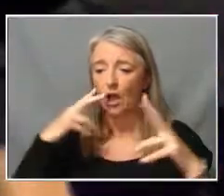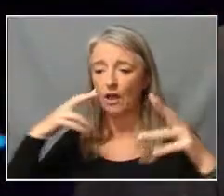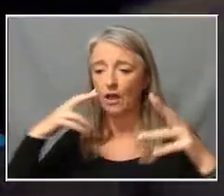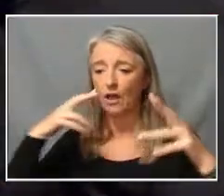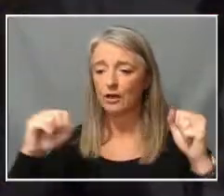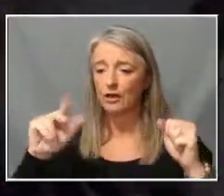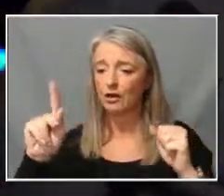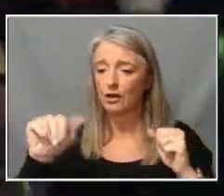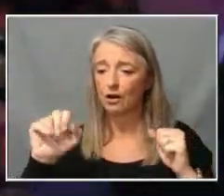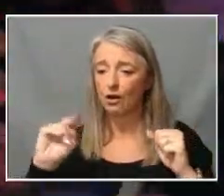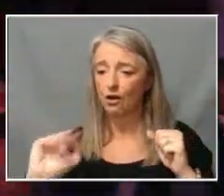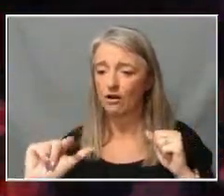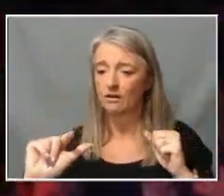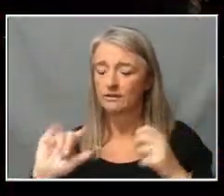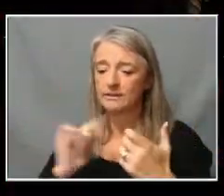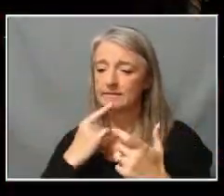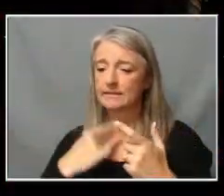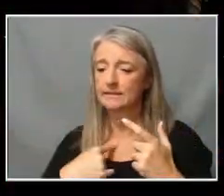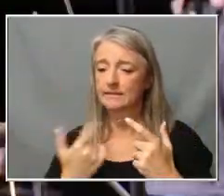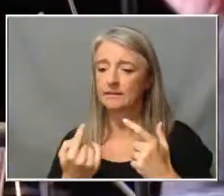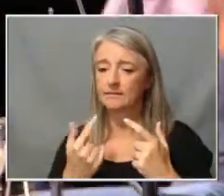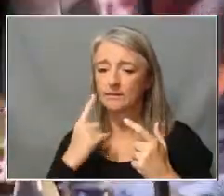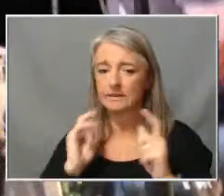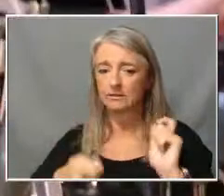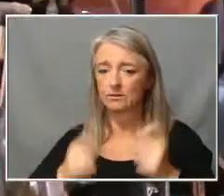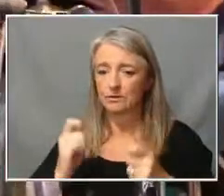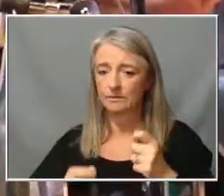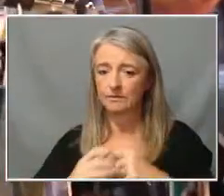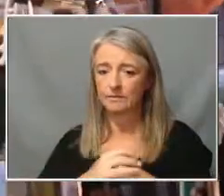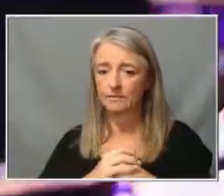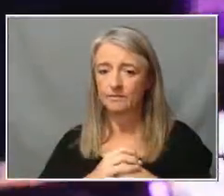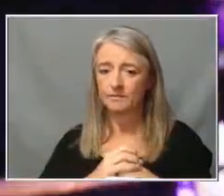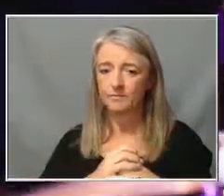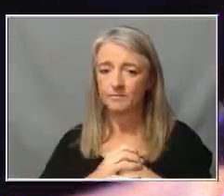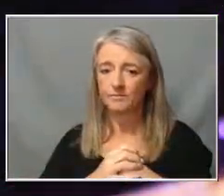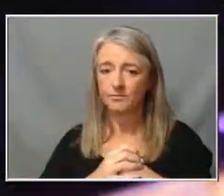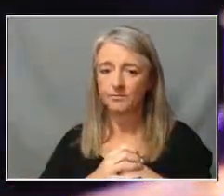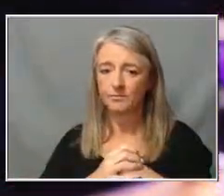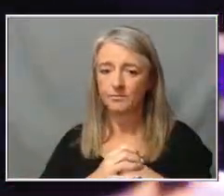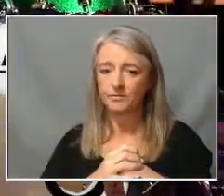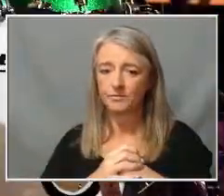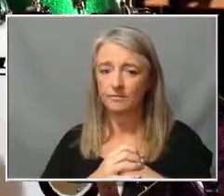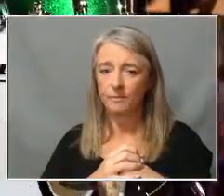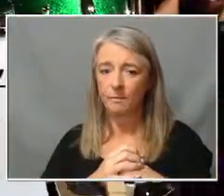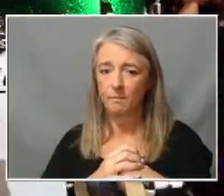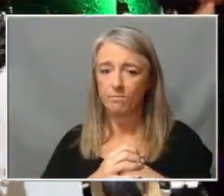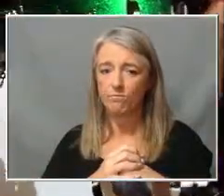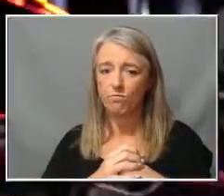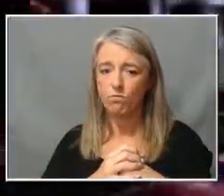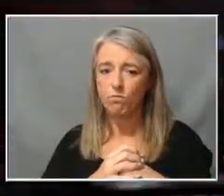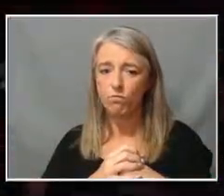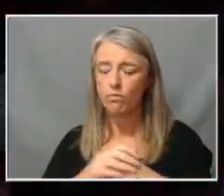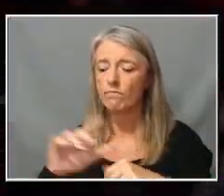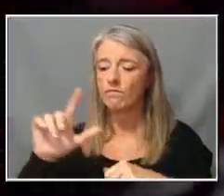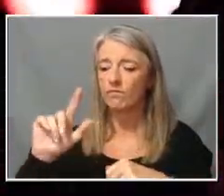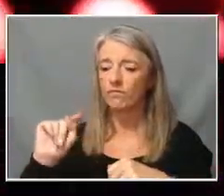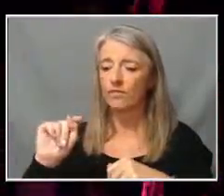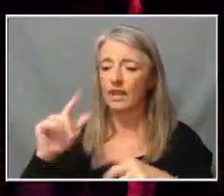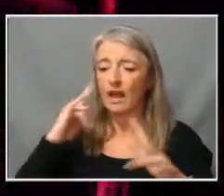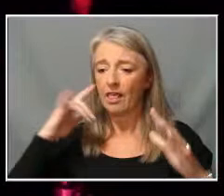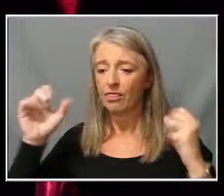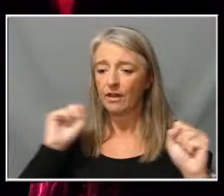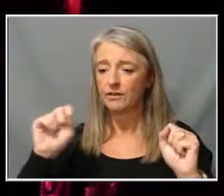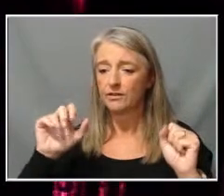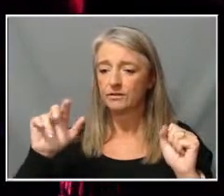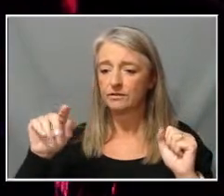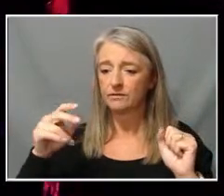us about it, and I guess we're going to see a drum here also on this video, but tell us about this fundraiser. Yeah, so Thunder Gong is the thing. So Jason and I grew up together. We've